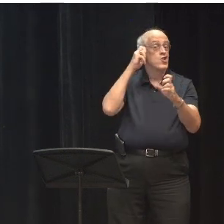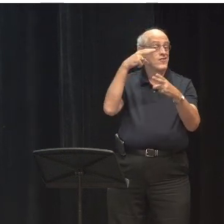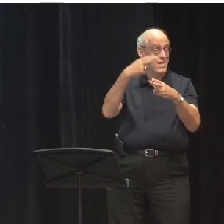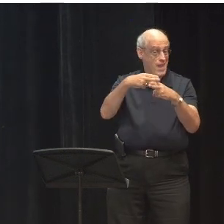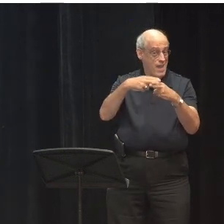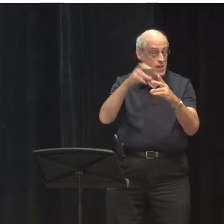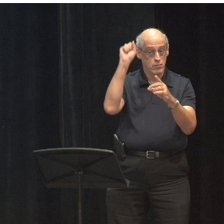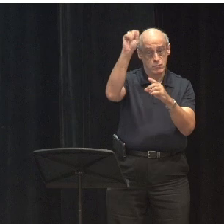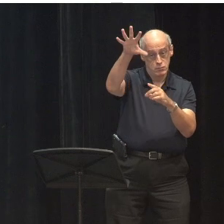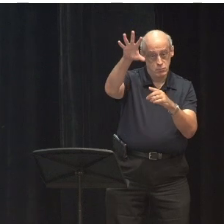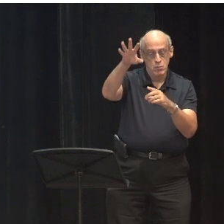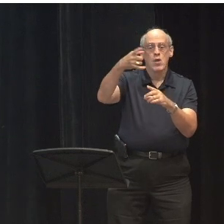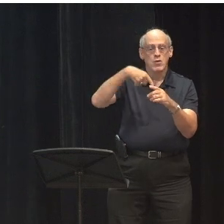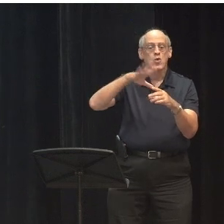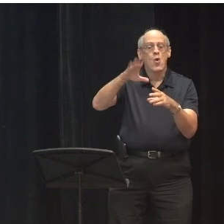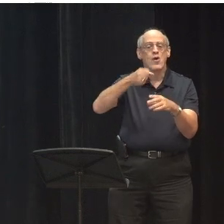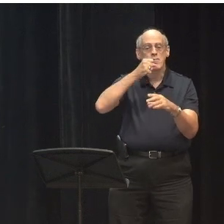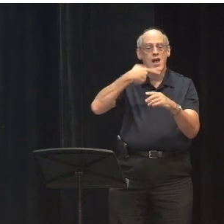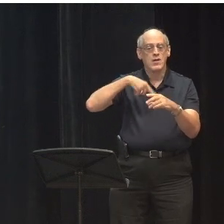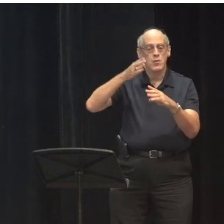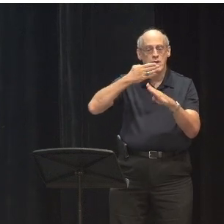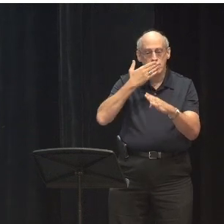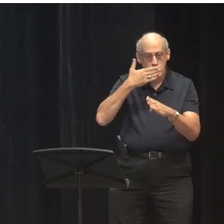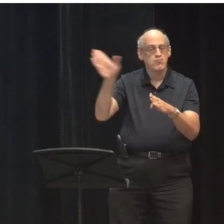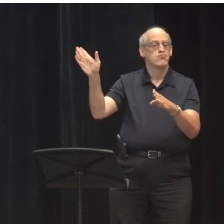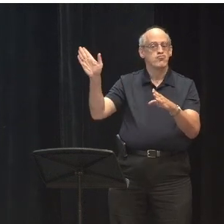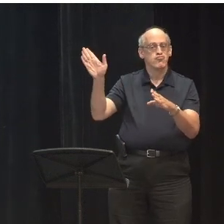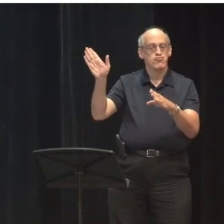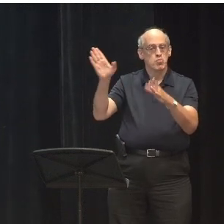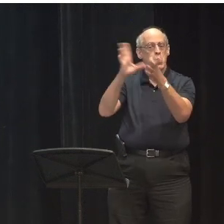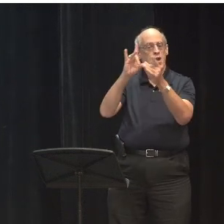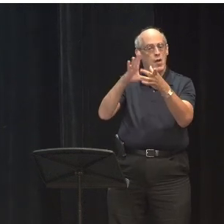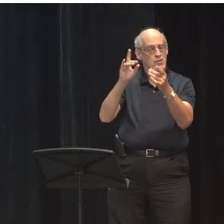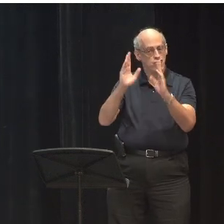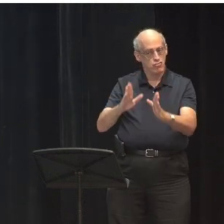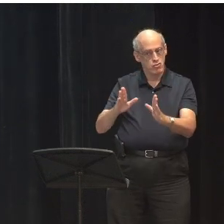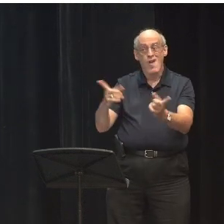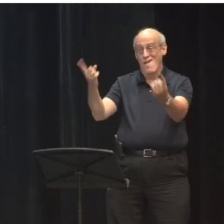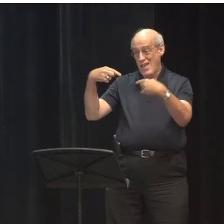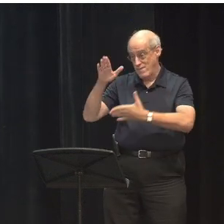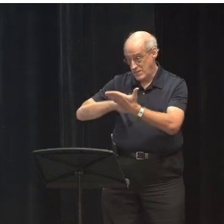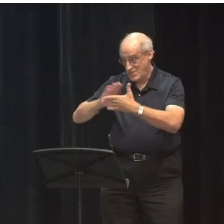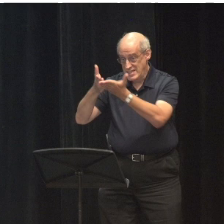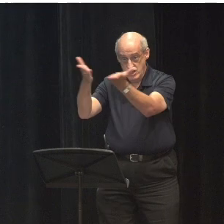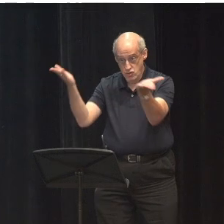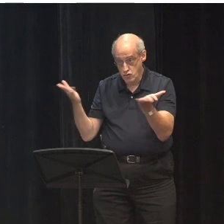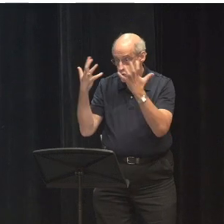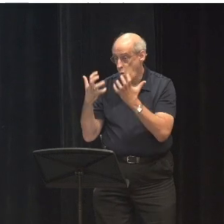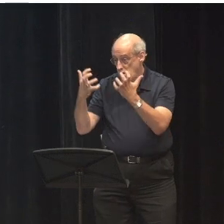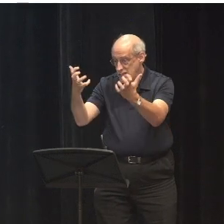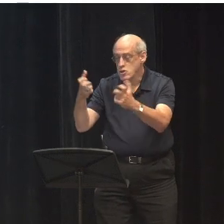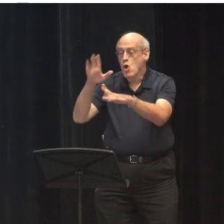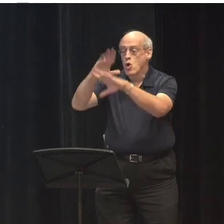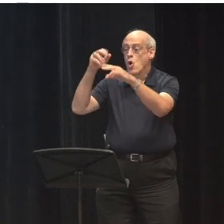called, we will unmute your microphone. For commenters who are attending in person, when we